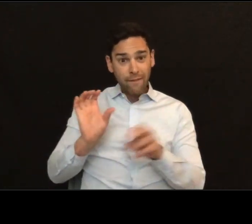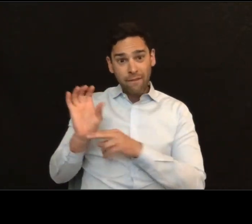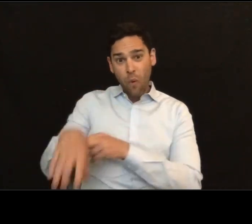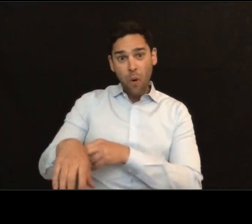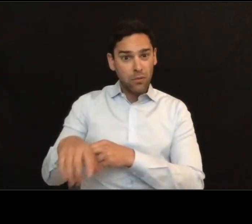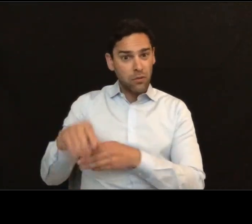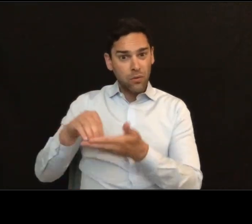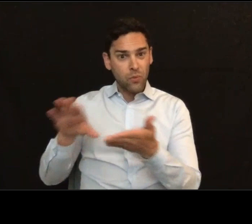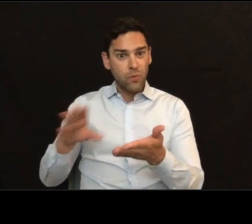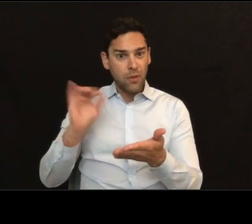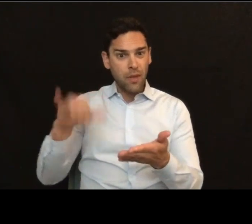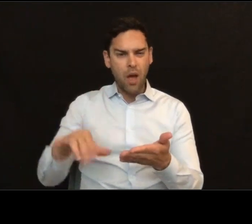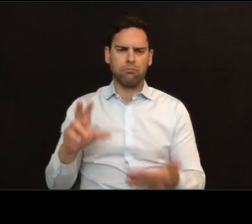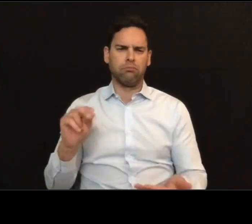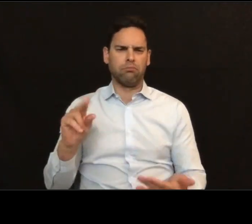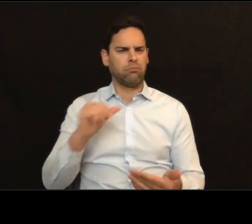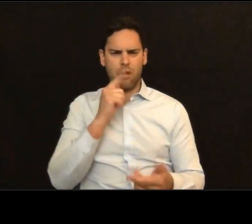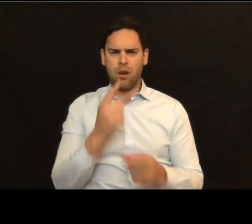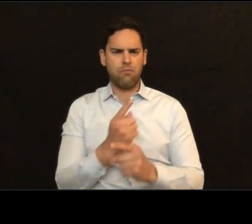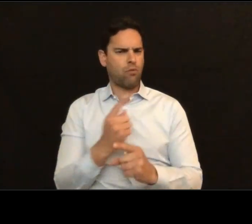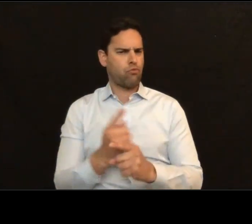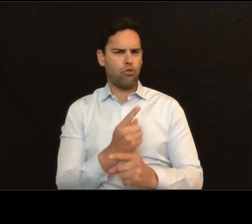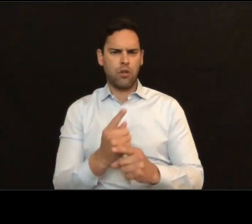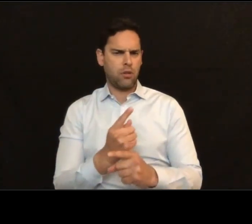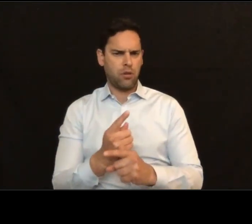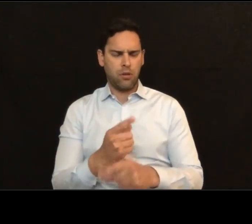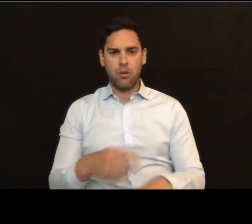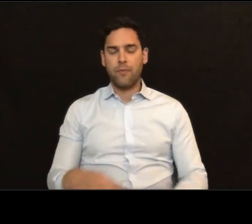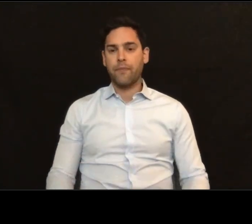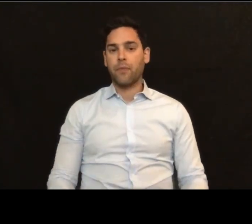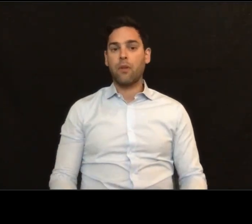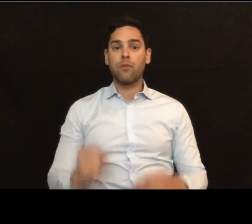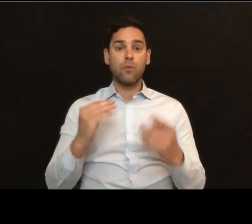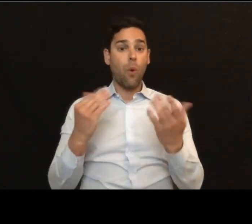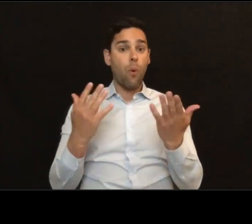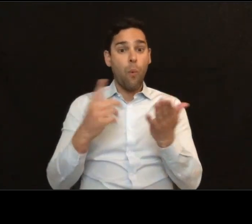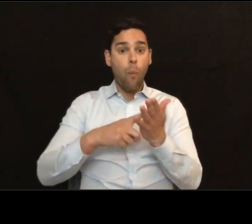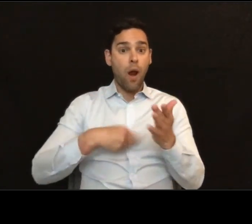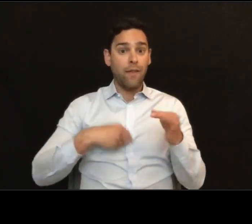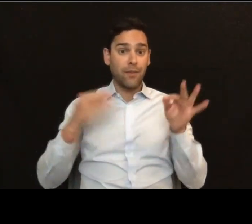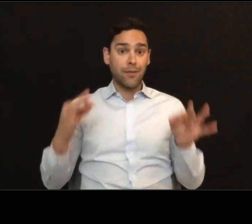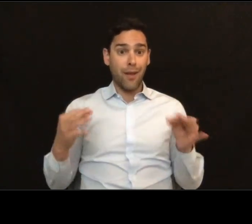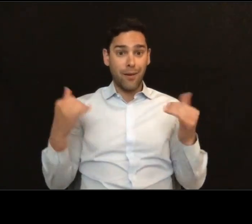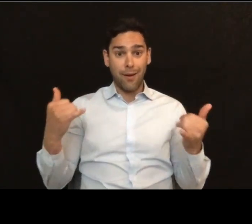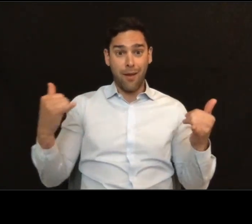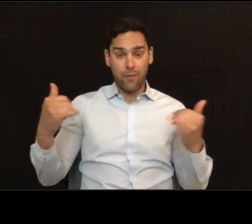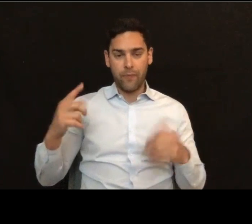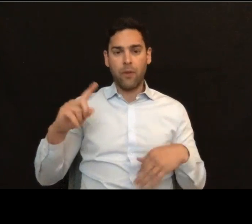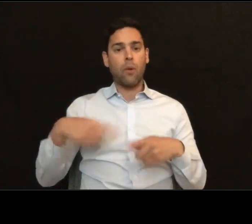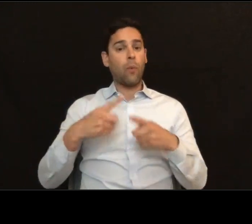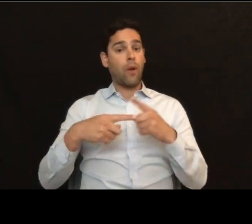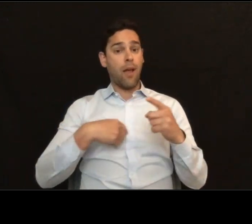So I think where I've sort of settled with this is that when I teach